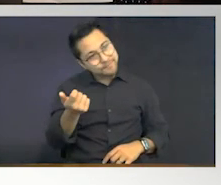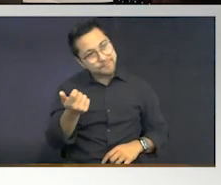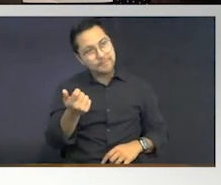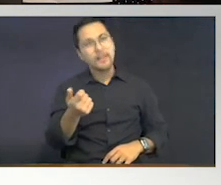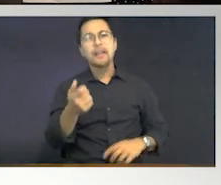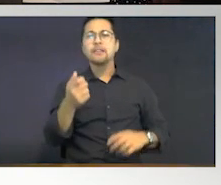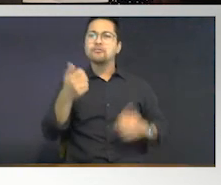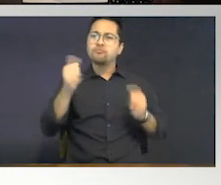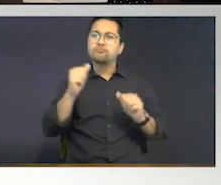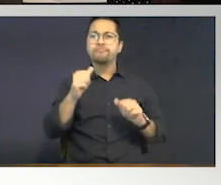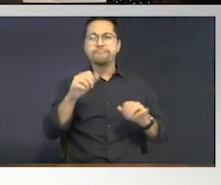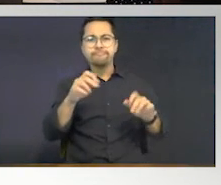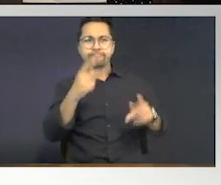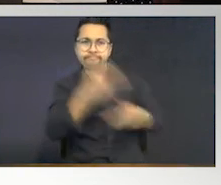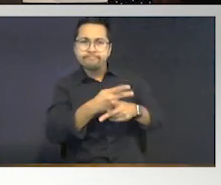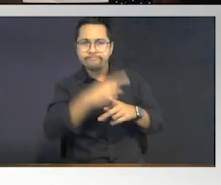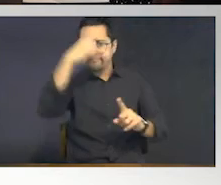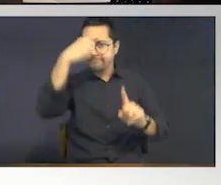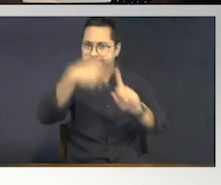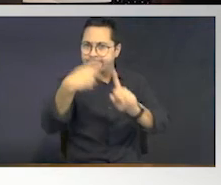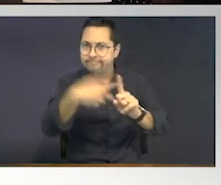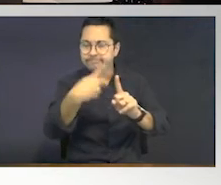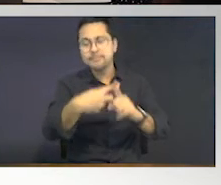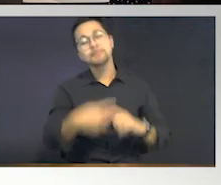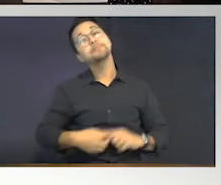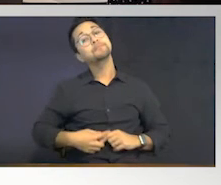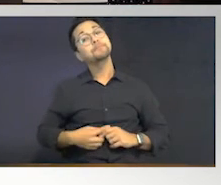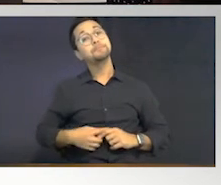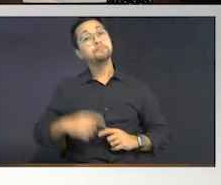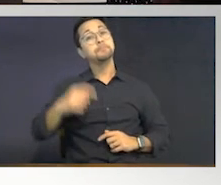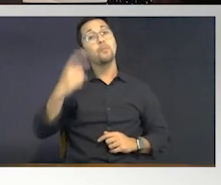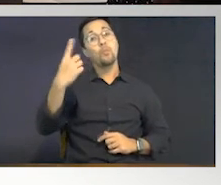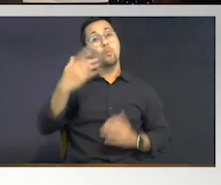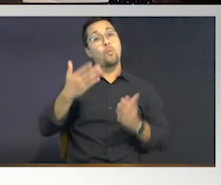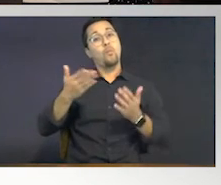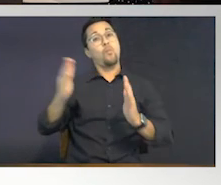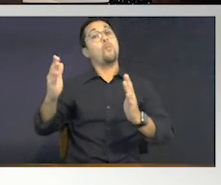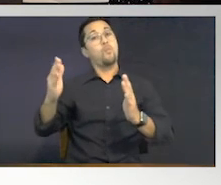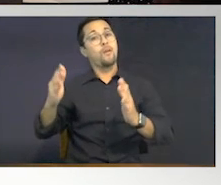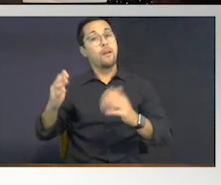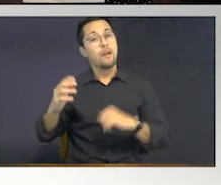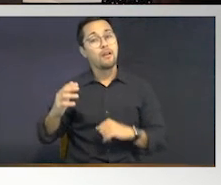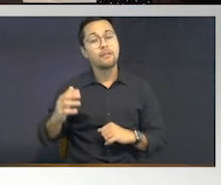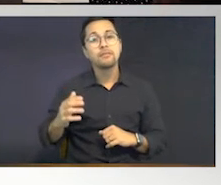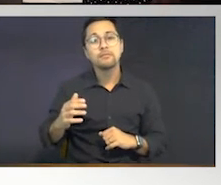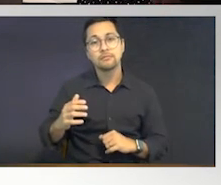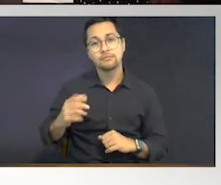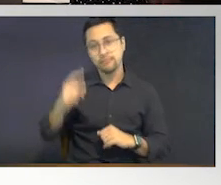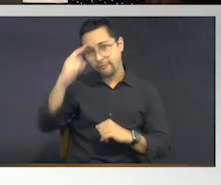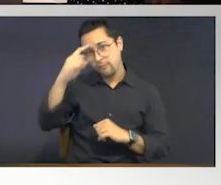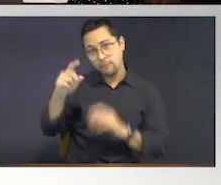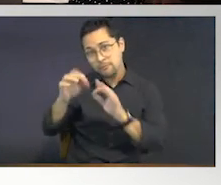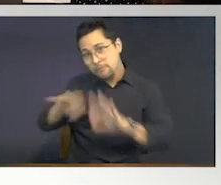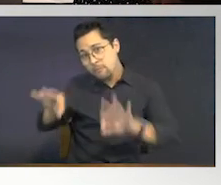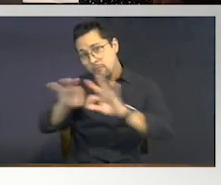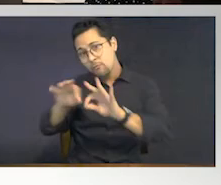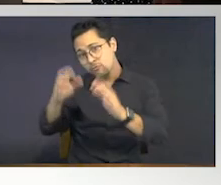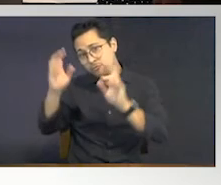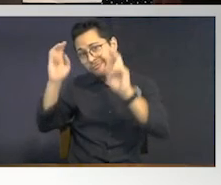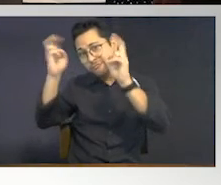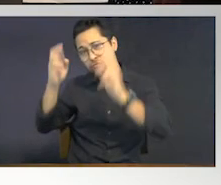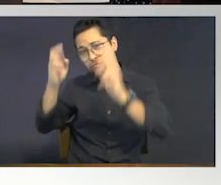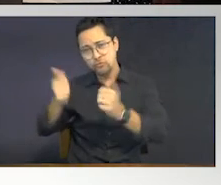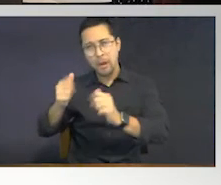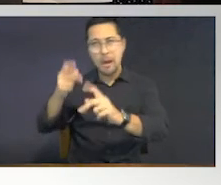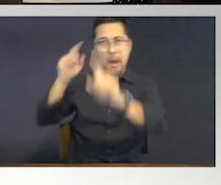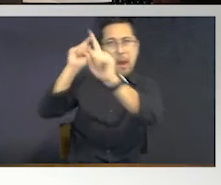staying positive, and one of the ways to do that in targeting the important issues is, you've